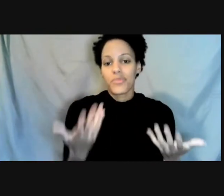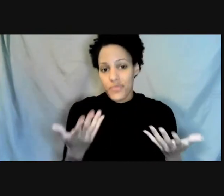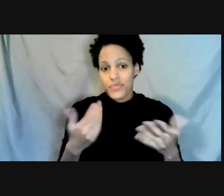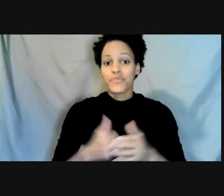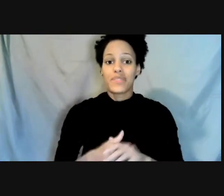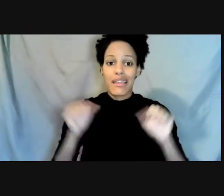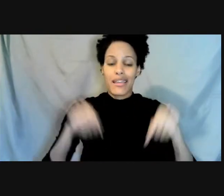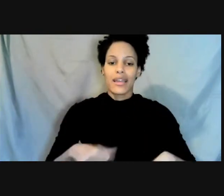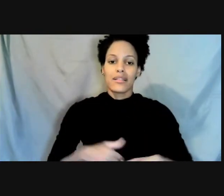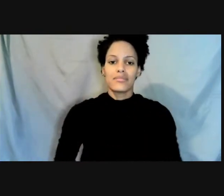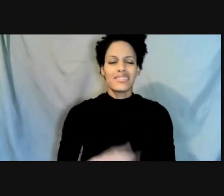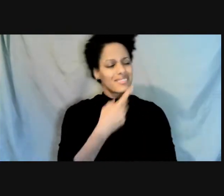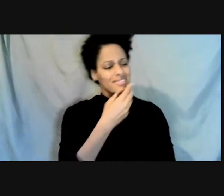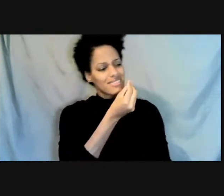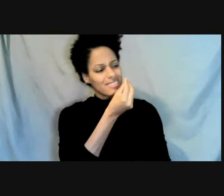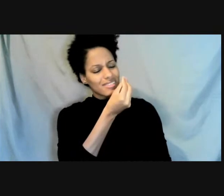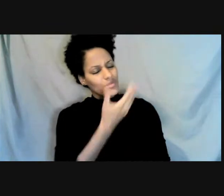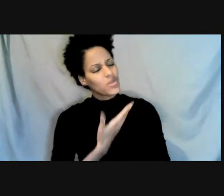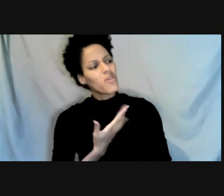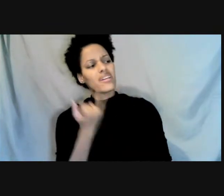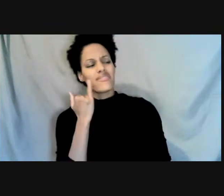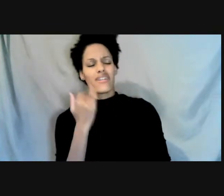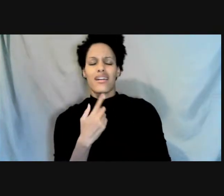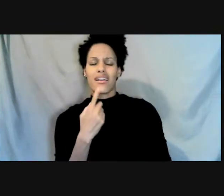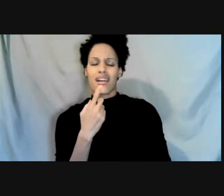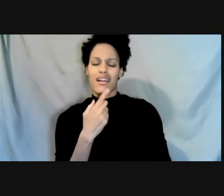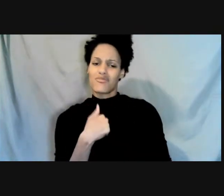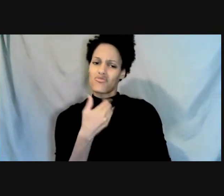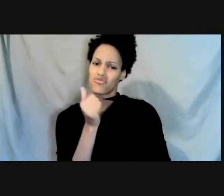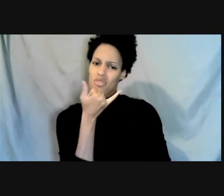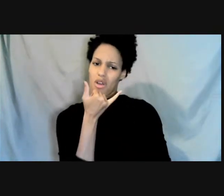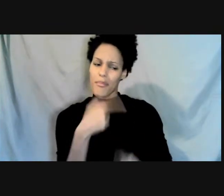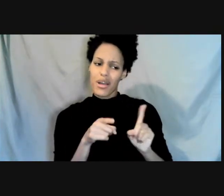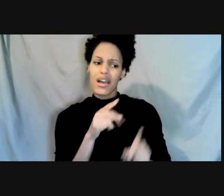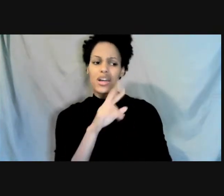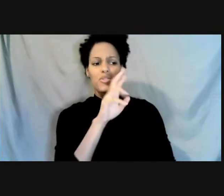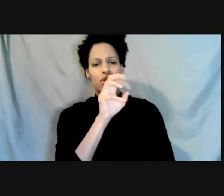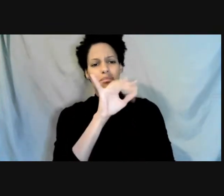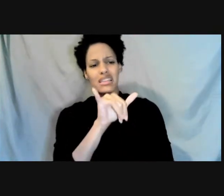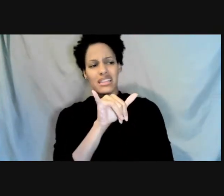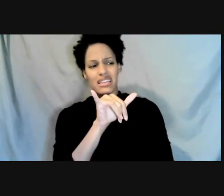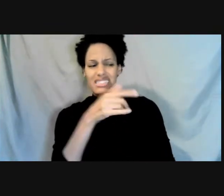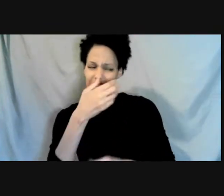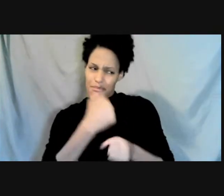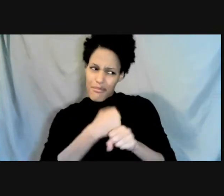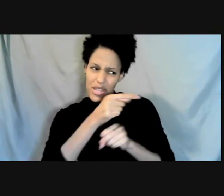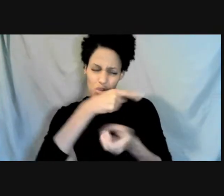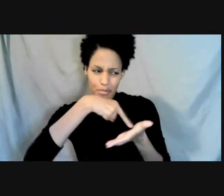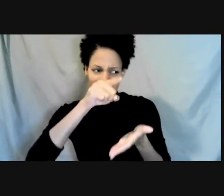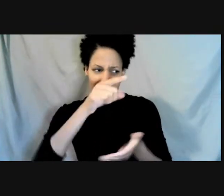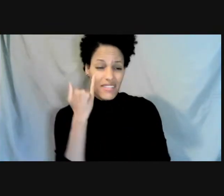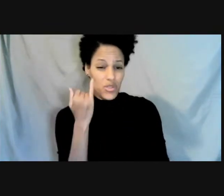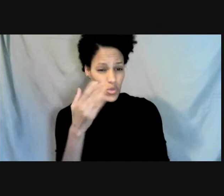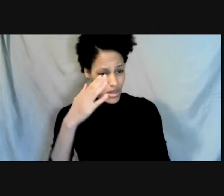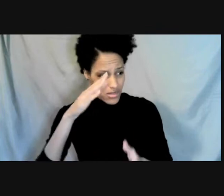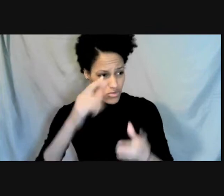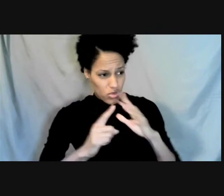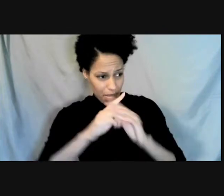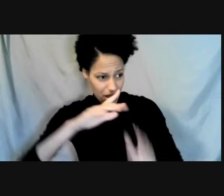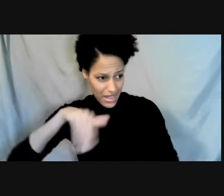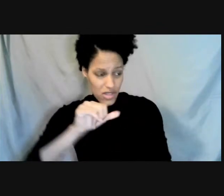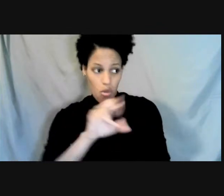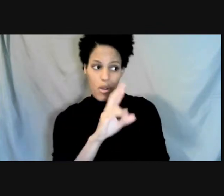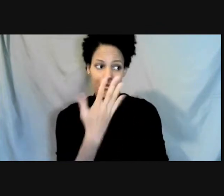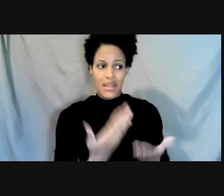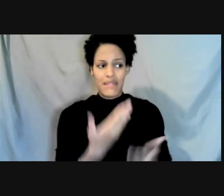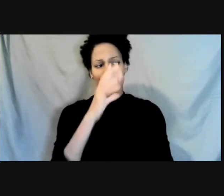right. Did Rennie make y'all pay if you were late or you missed something? Well, what? I was never